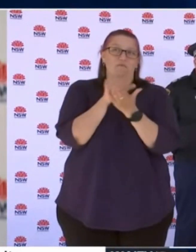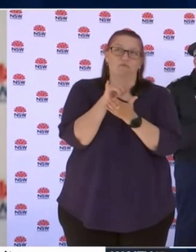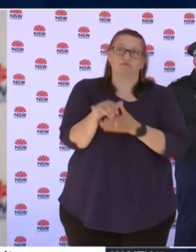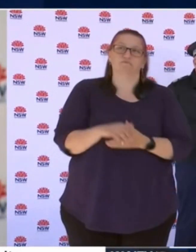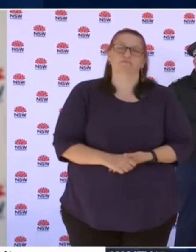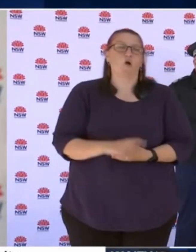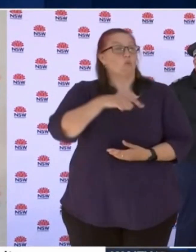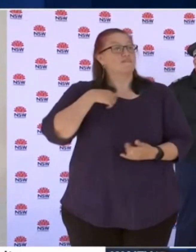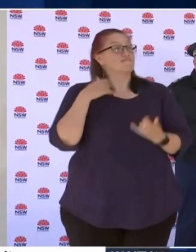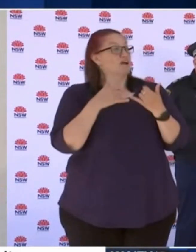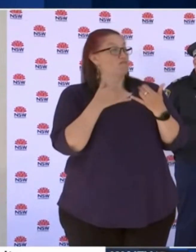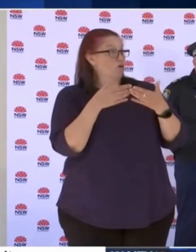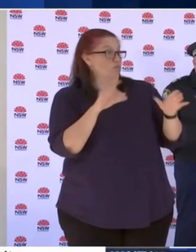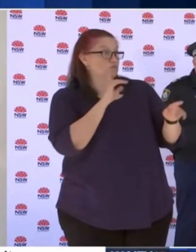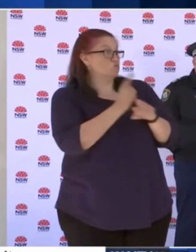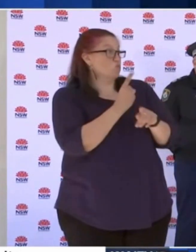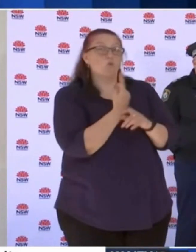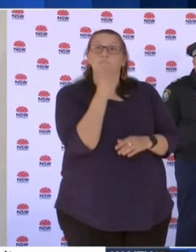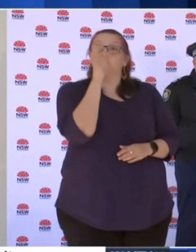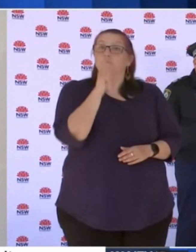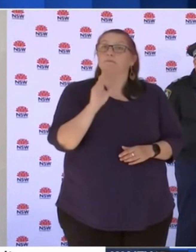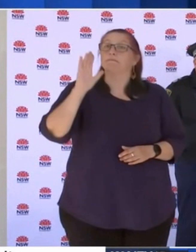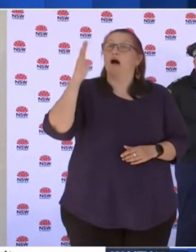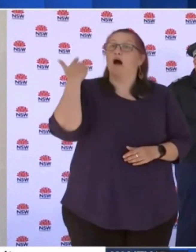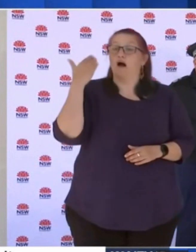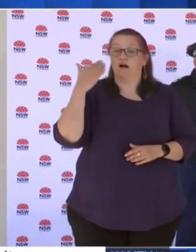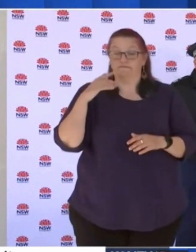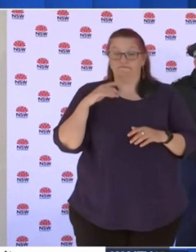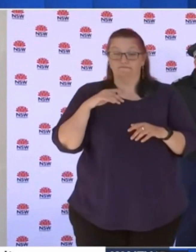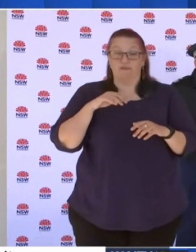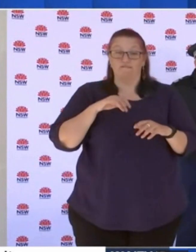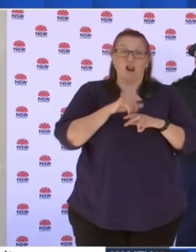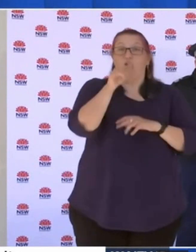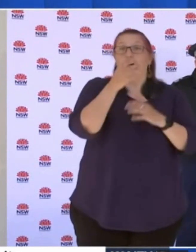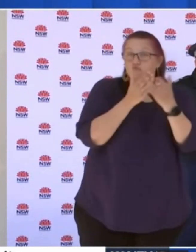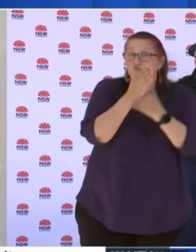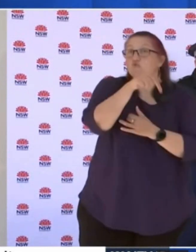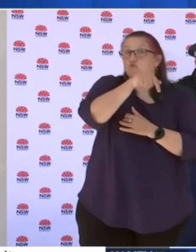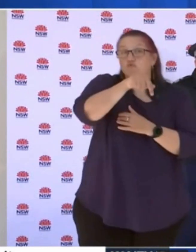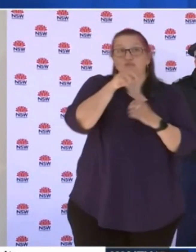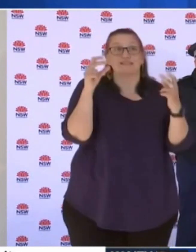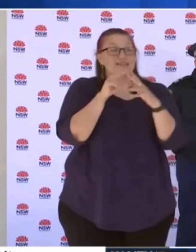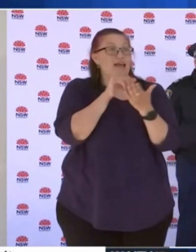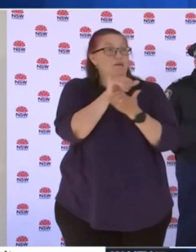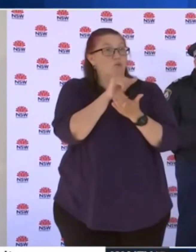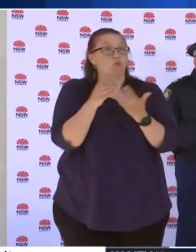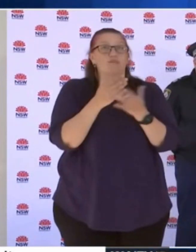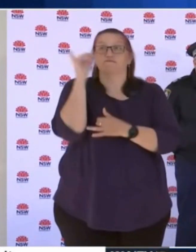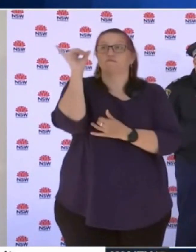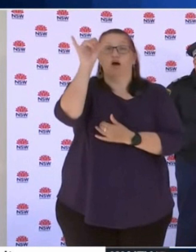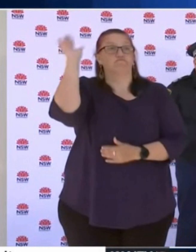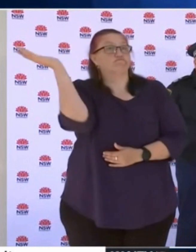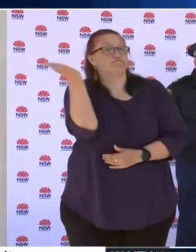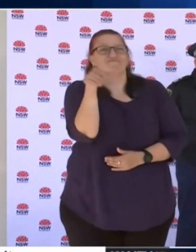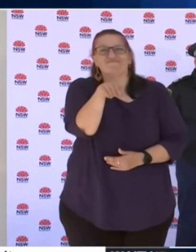public that there's been a case transiting in terms of the flight crew, and our contact tracing has